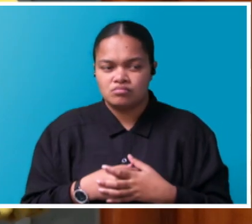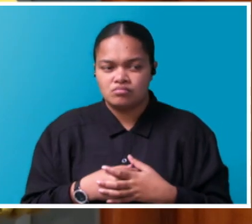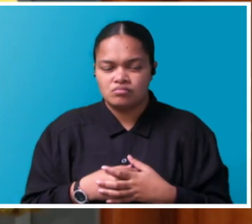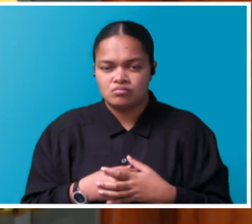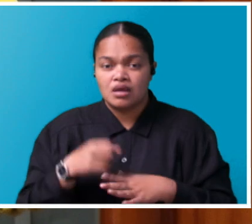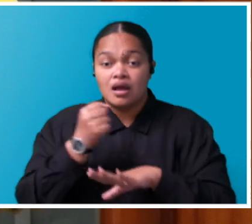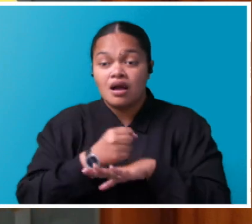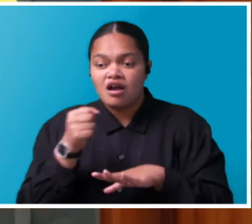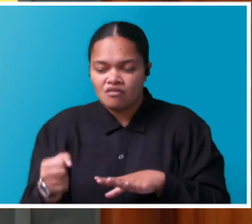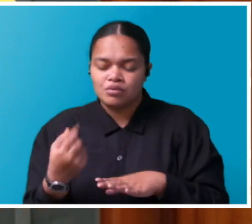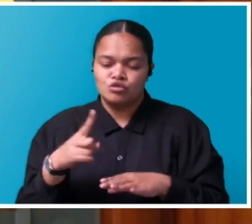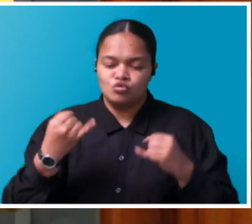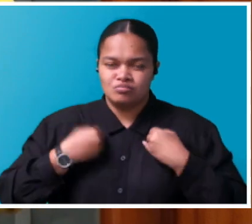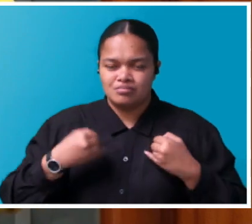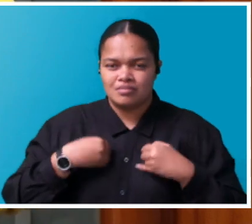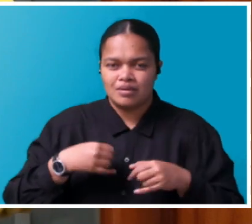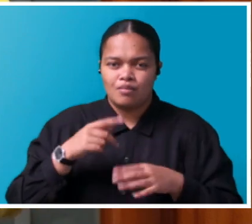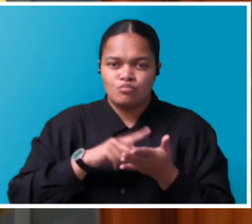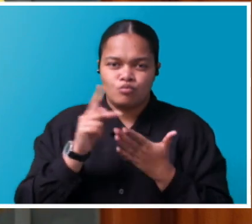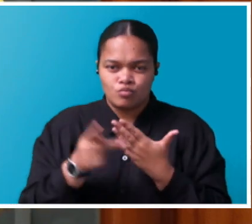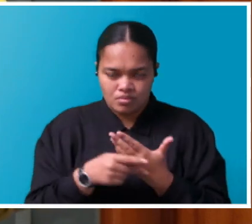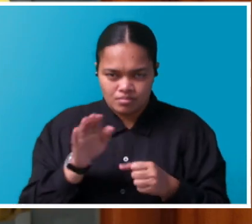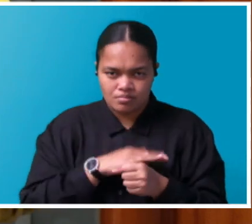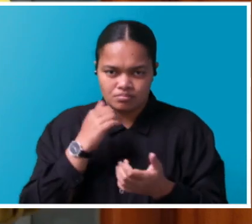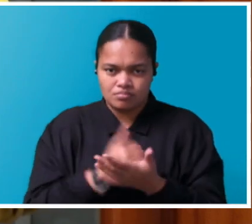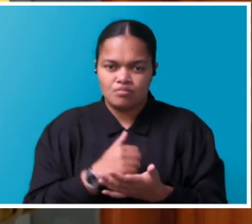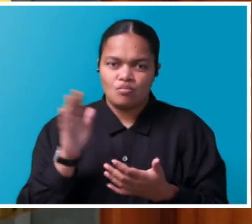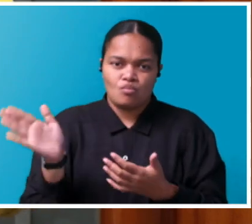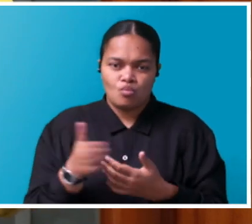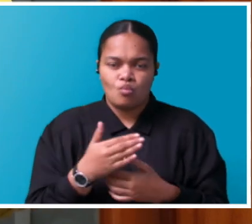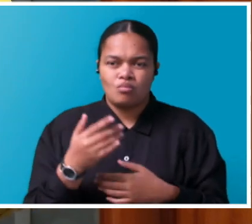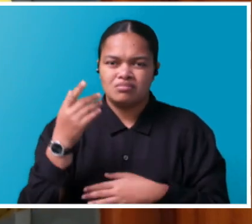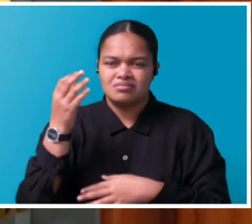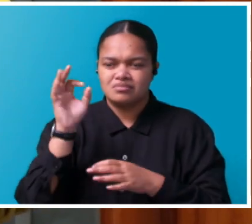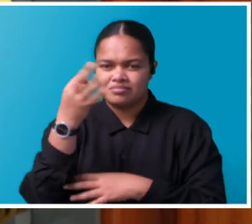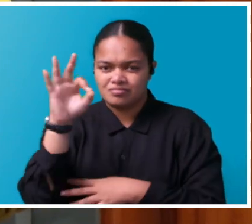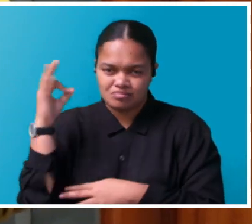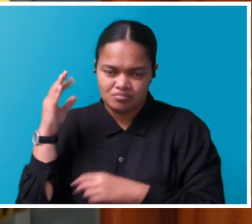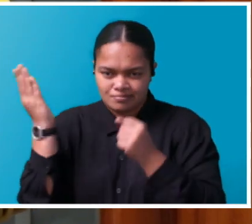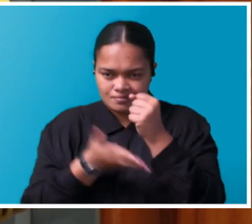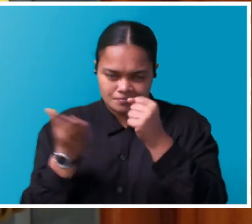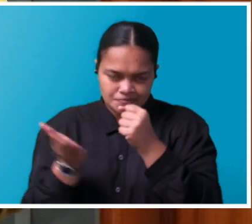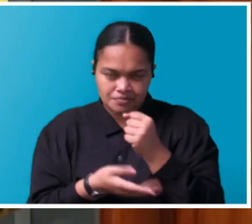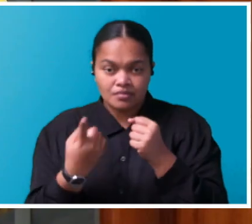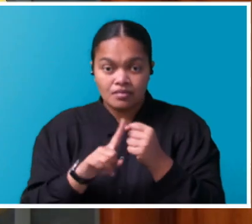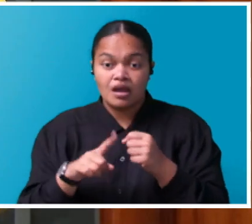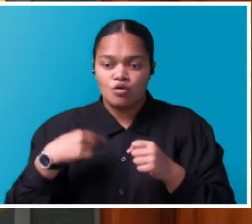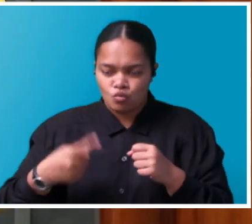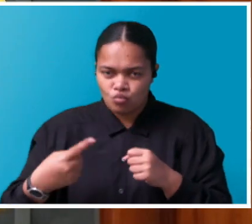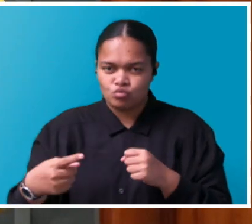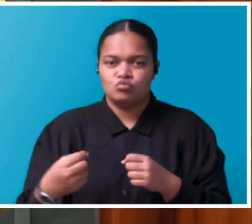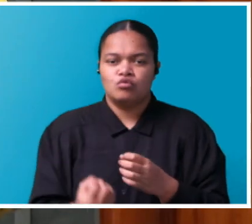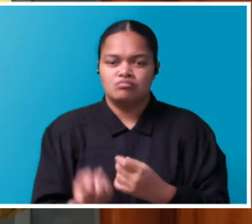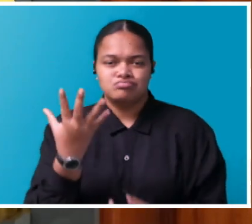government to implement programs that ensure the reduction in the rate of deforestation and degradation and sustain the remaining natural